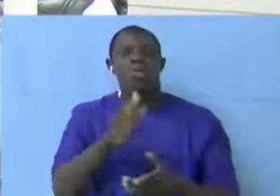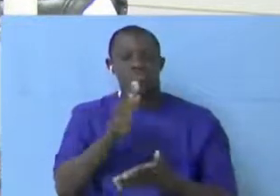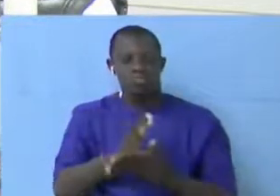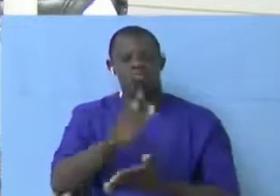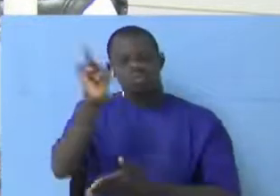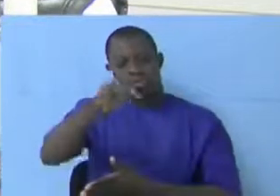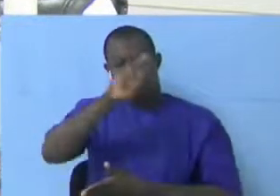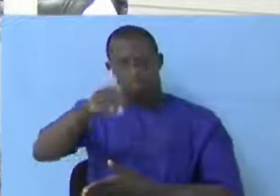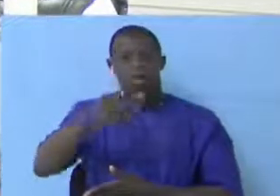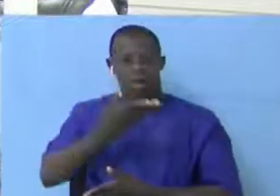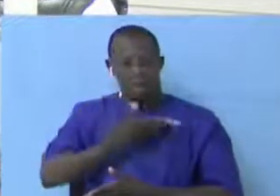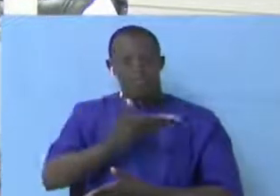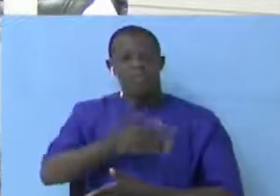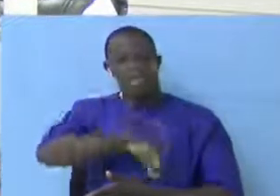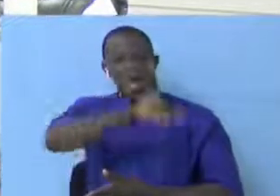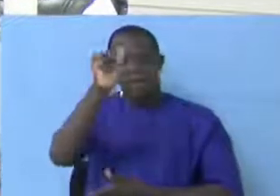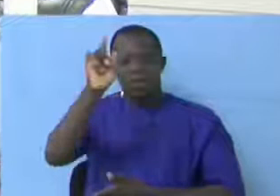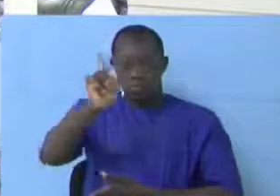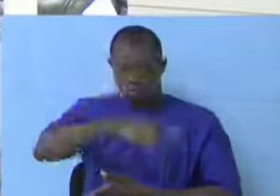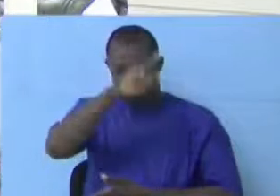wrong